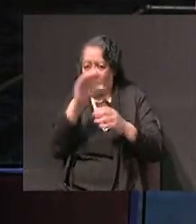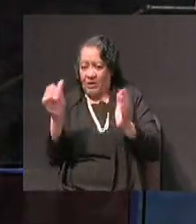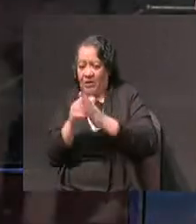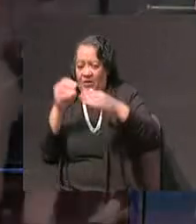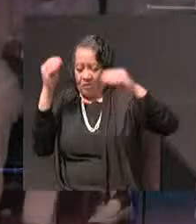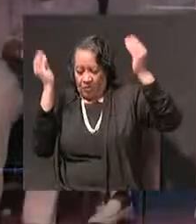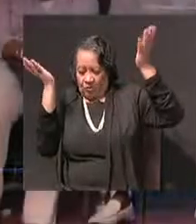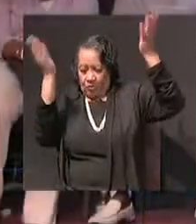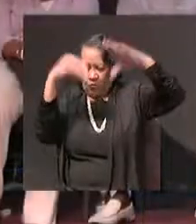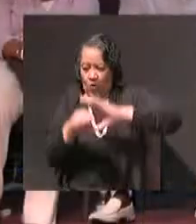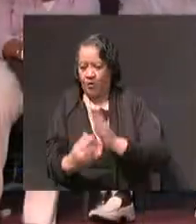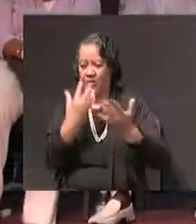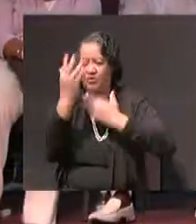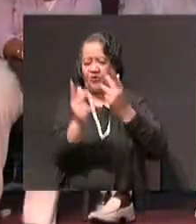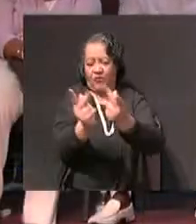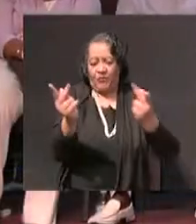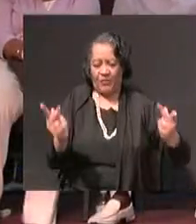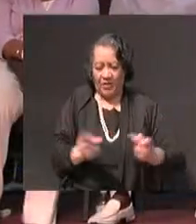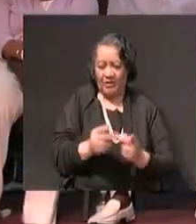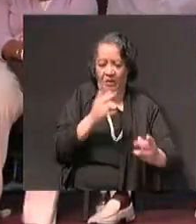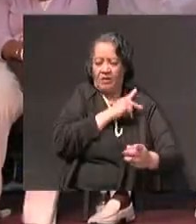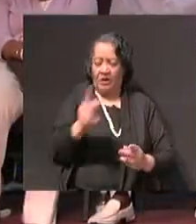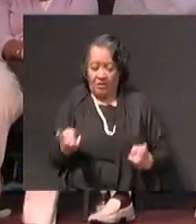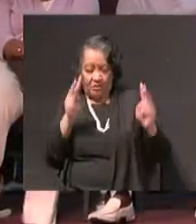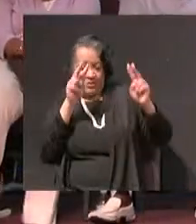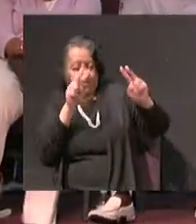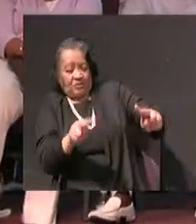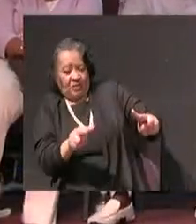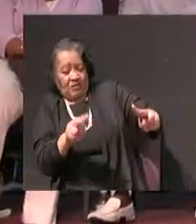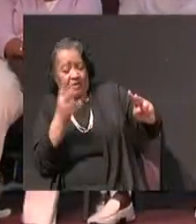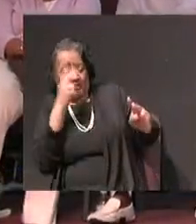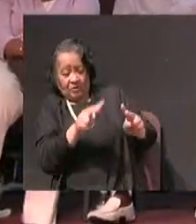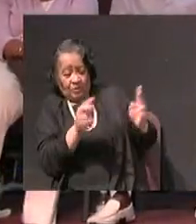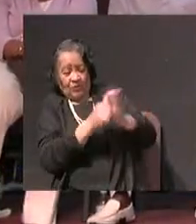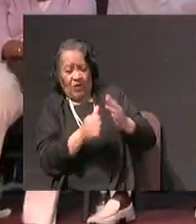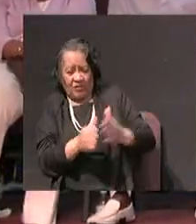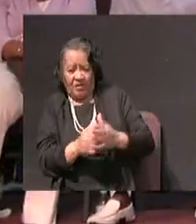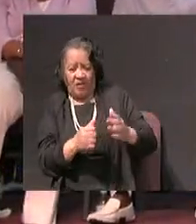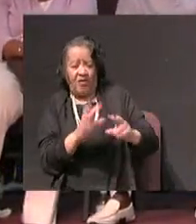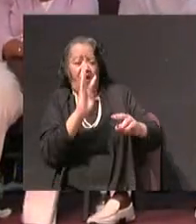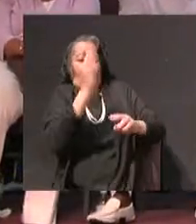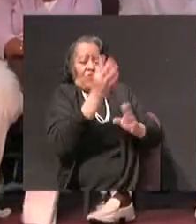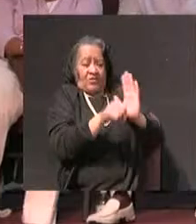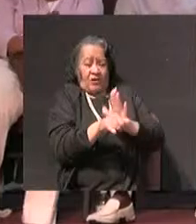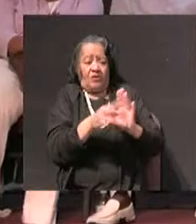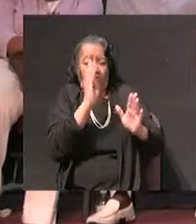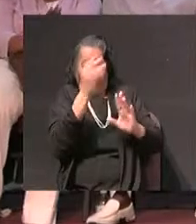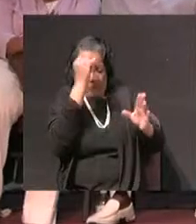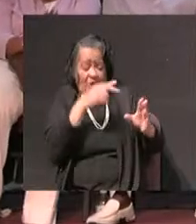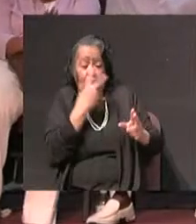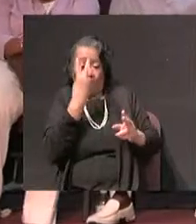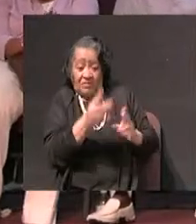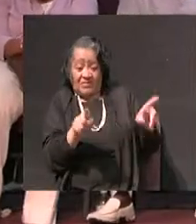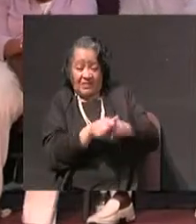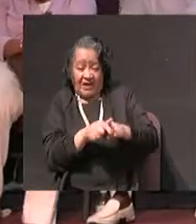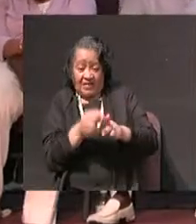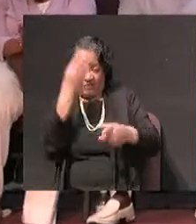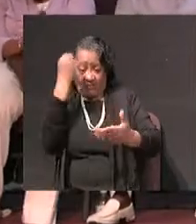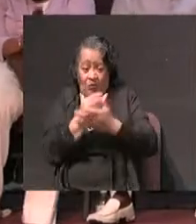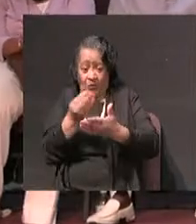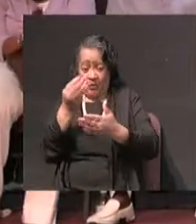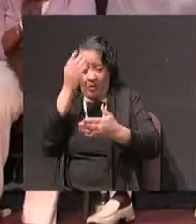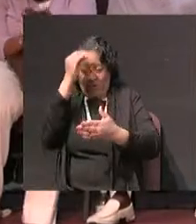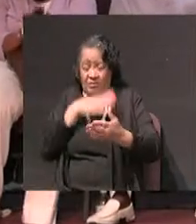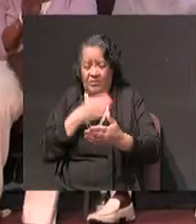a fiery furnace. And when the king looked in, he said, there's a fourth man who looks like the Son of God. I don't